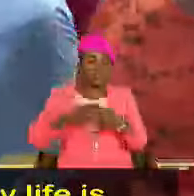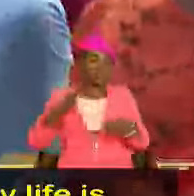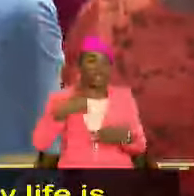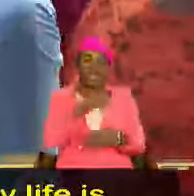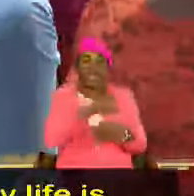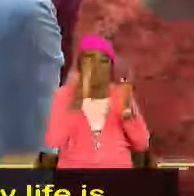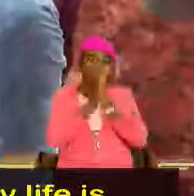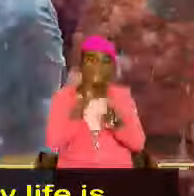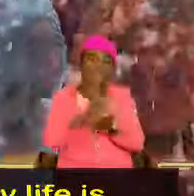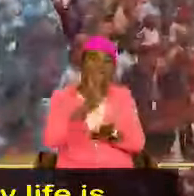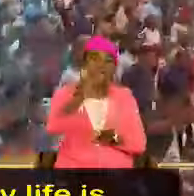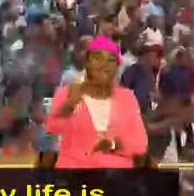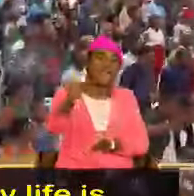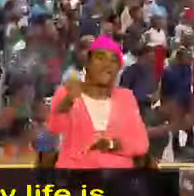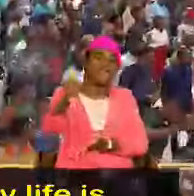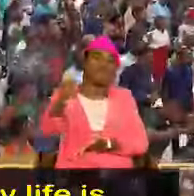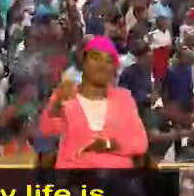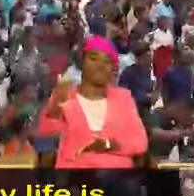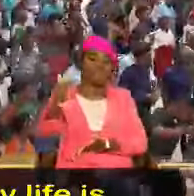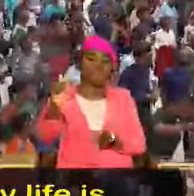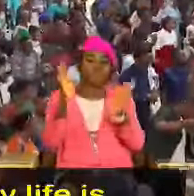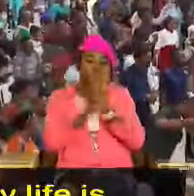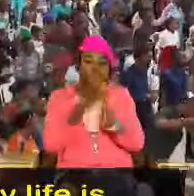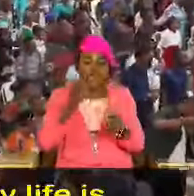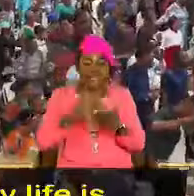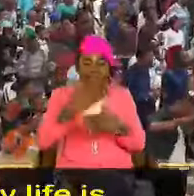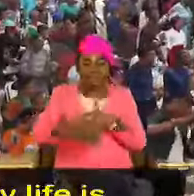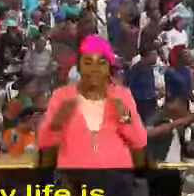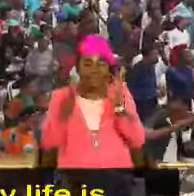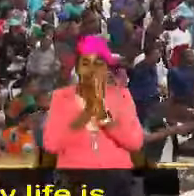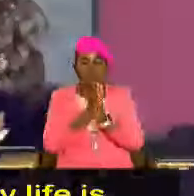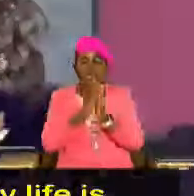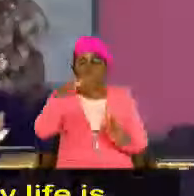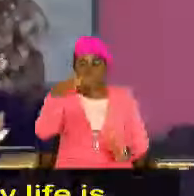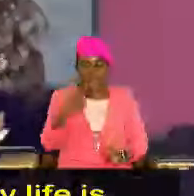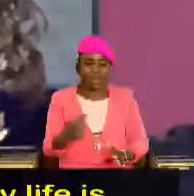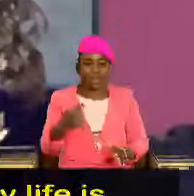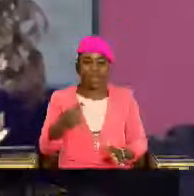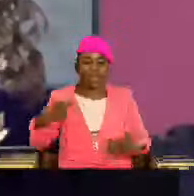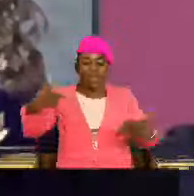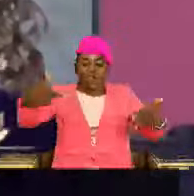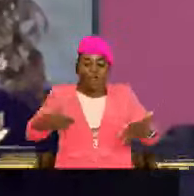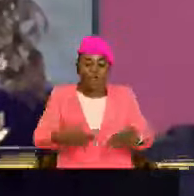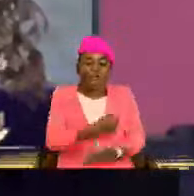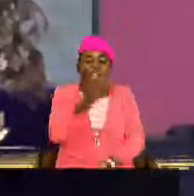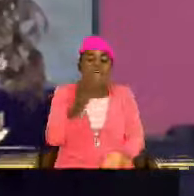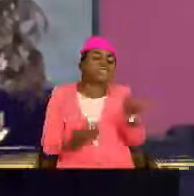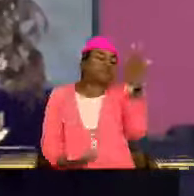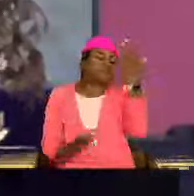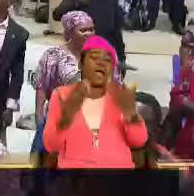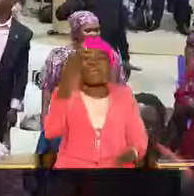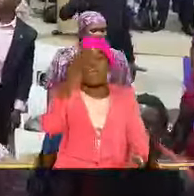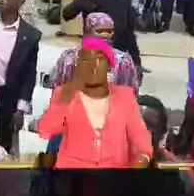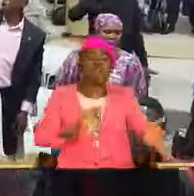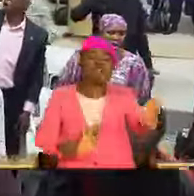we pray last one this way say Fresh Fire of